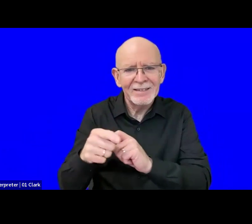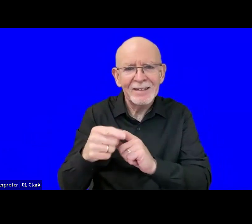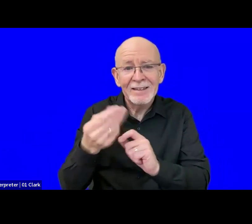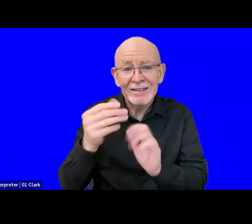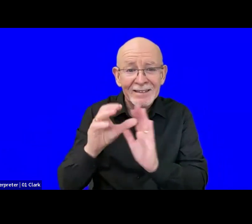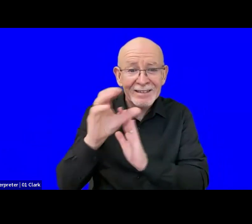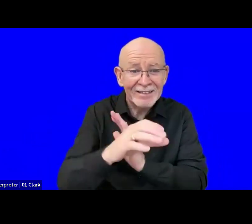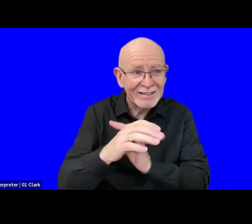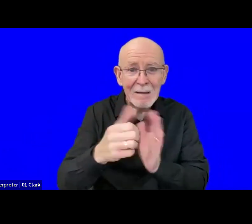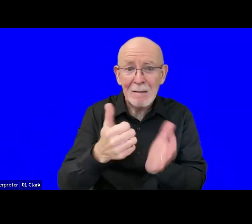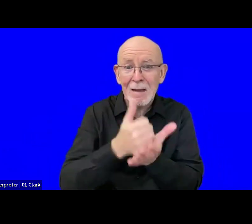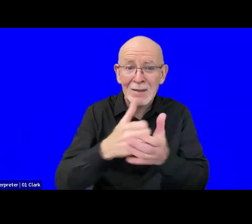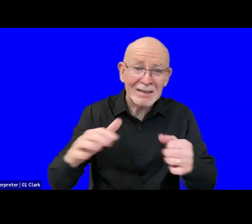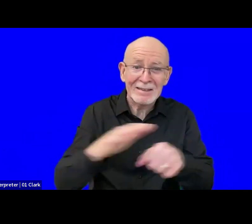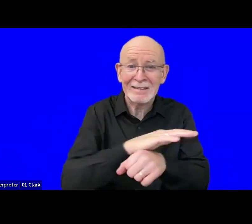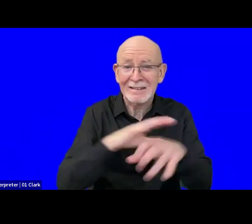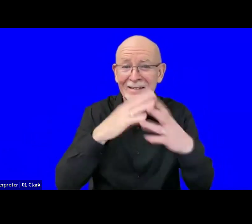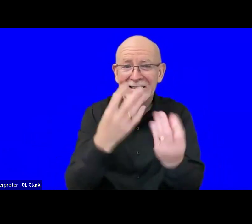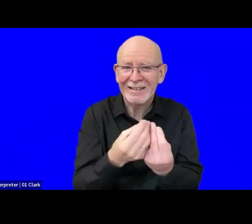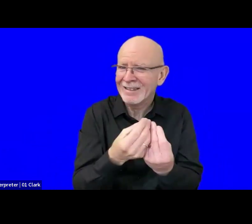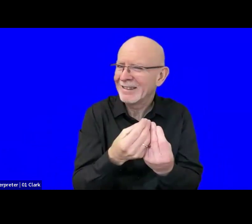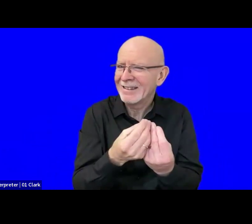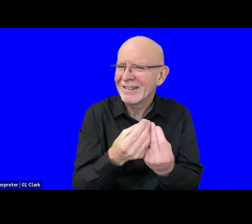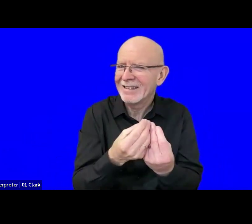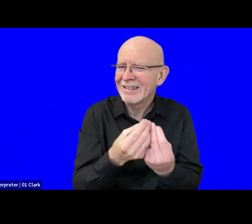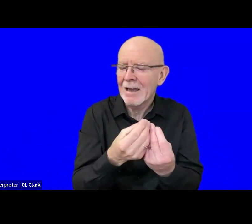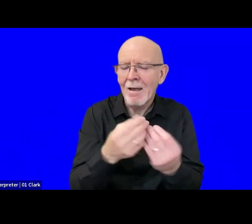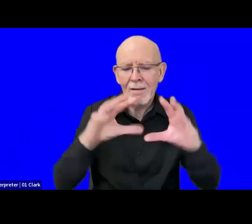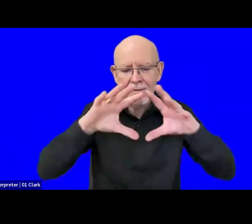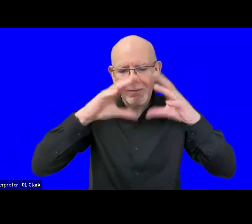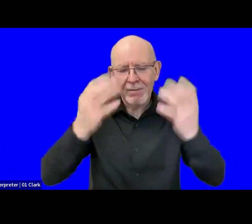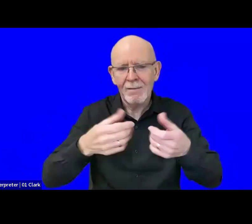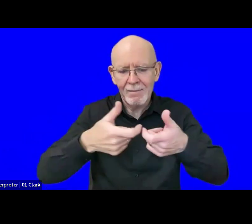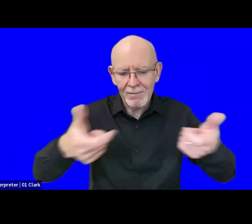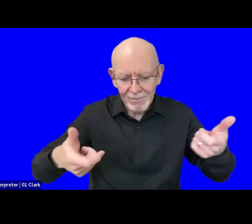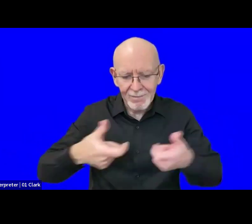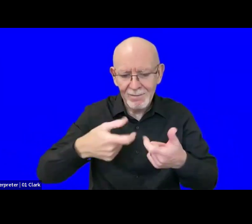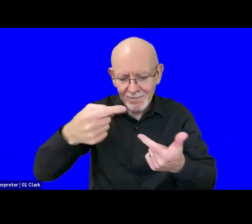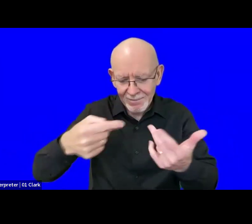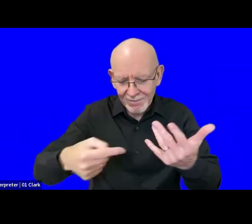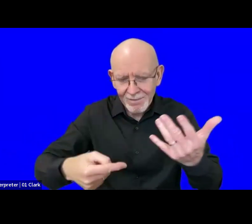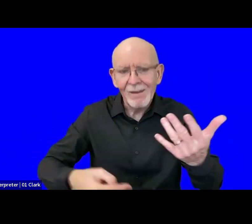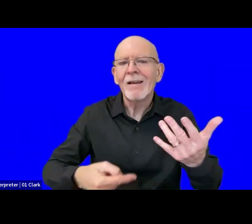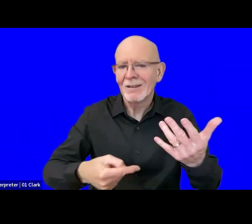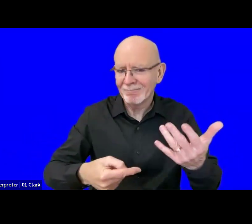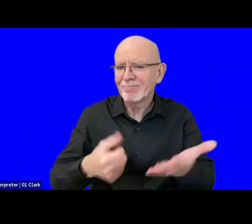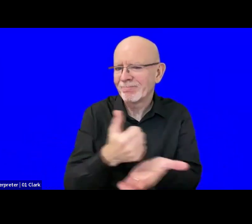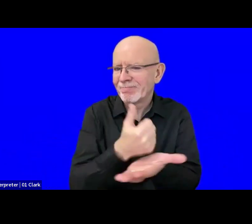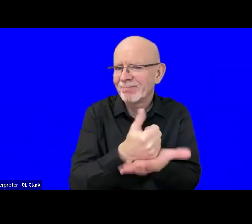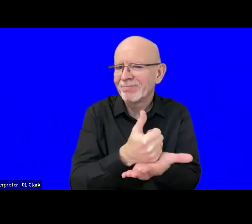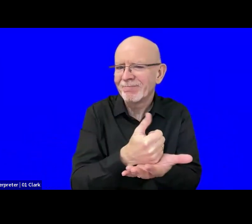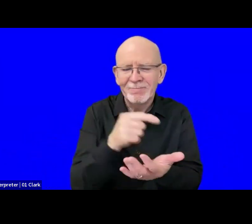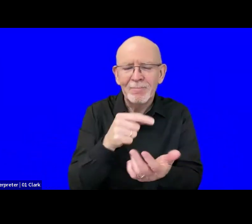that probably it's not it was not presented here, but it was presented in different studies,